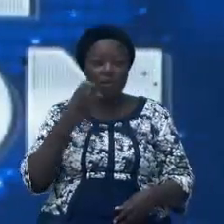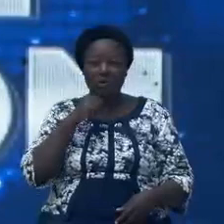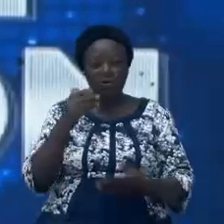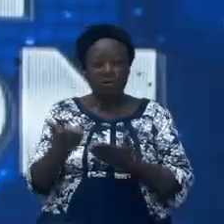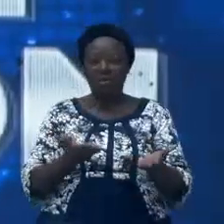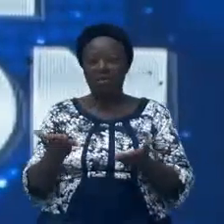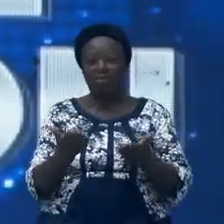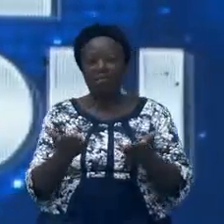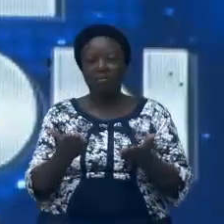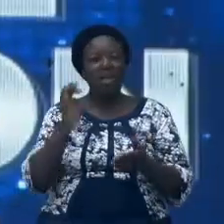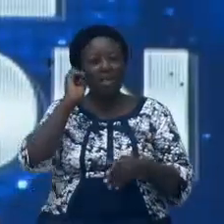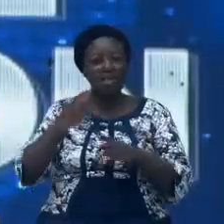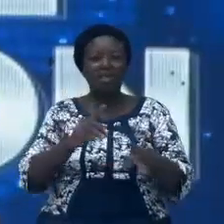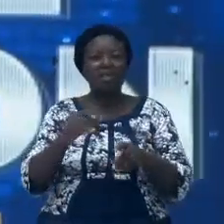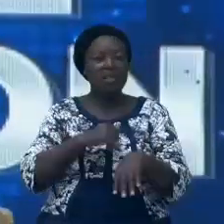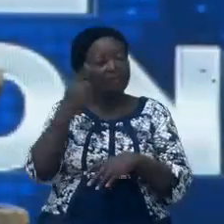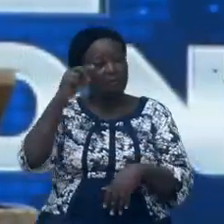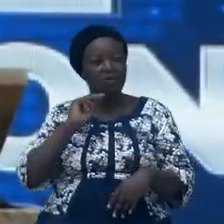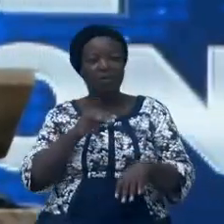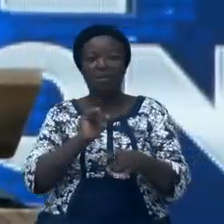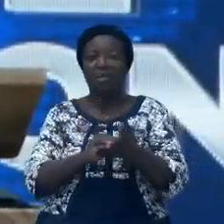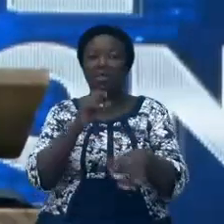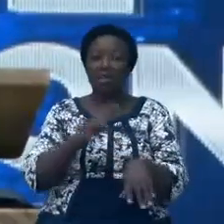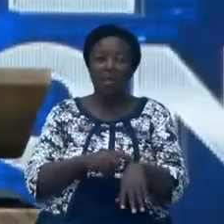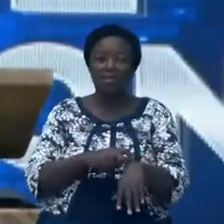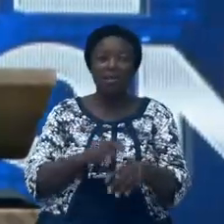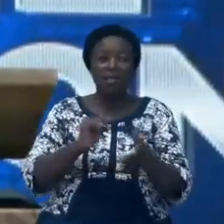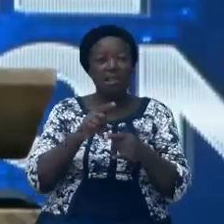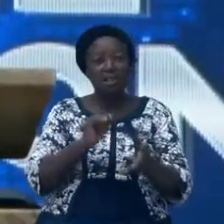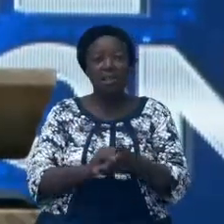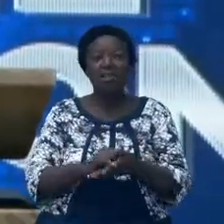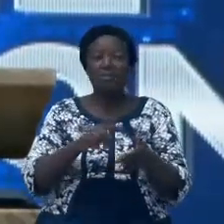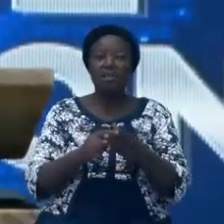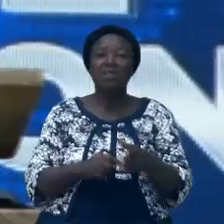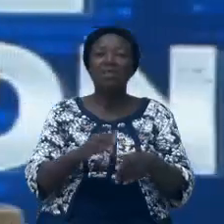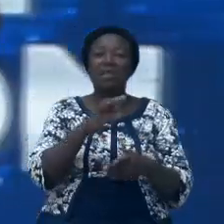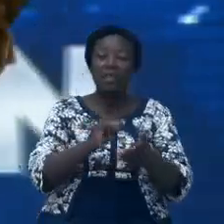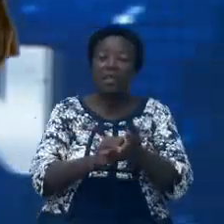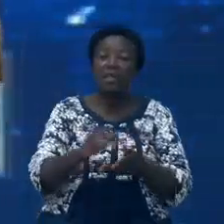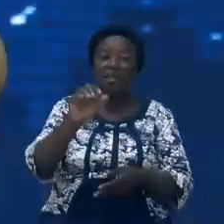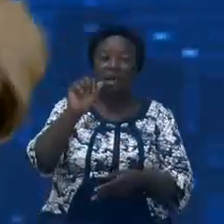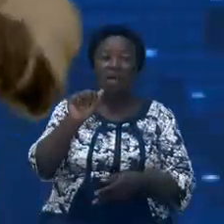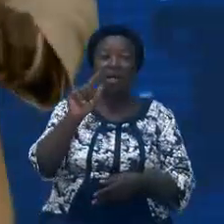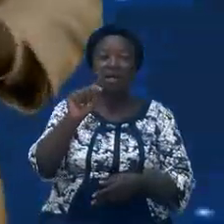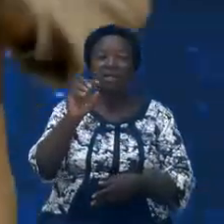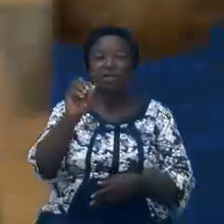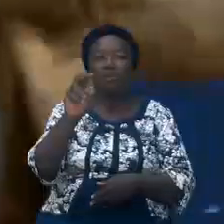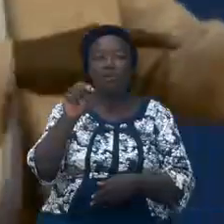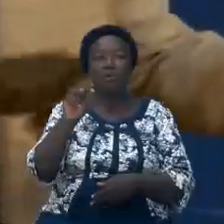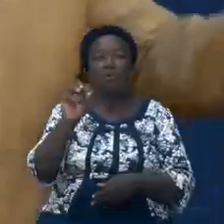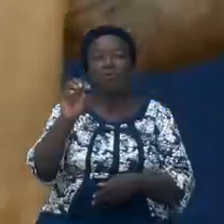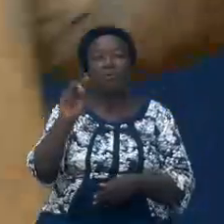did it at that time he loved us he gave himself for us he shared his blood aching